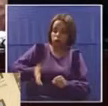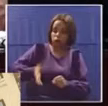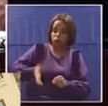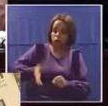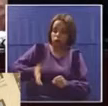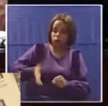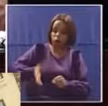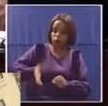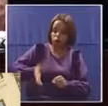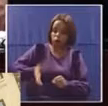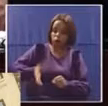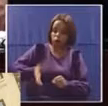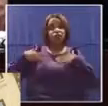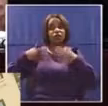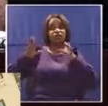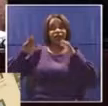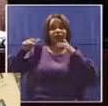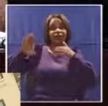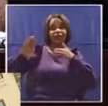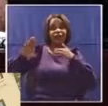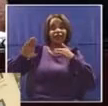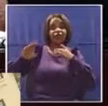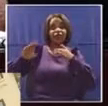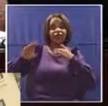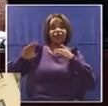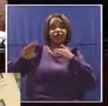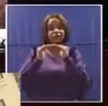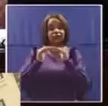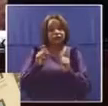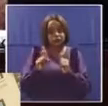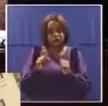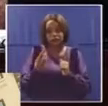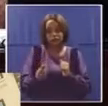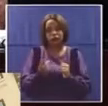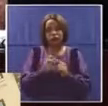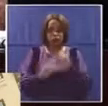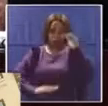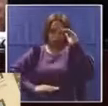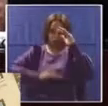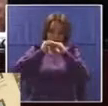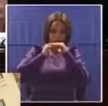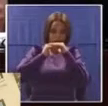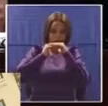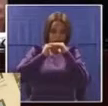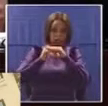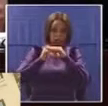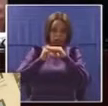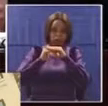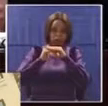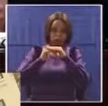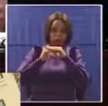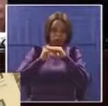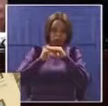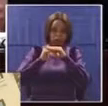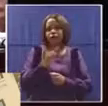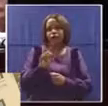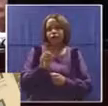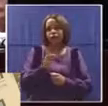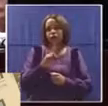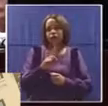justice. A notorious felon can get out of a maximum prison. What does it say about the criminal justice